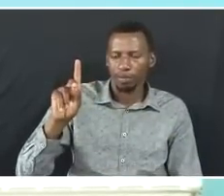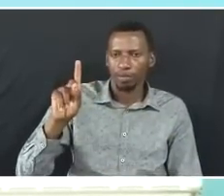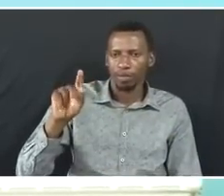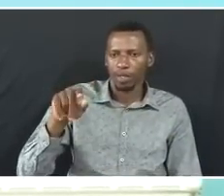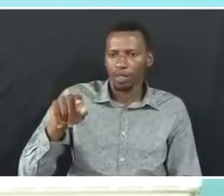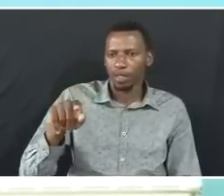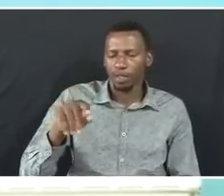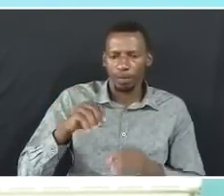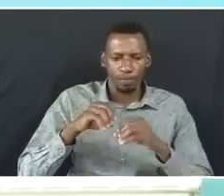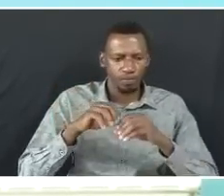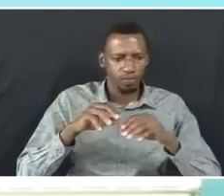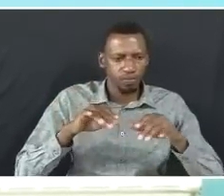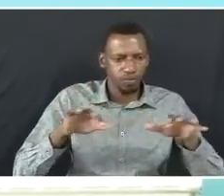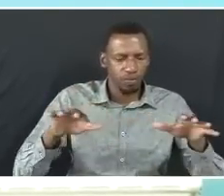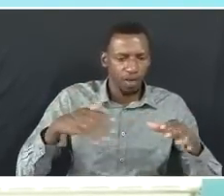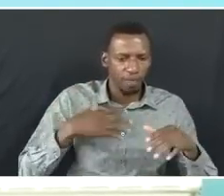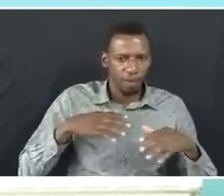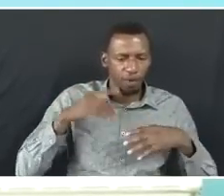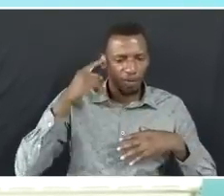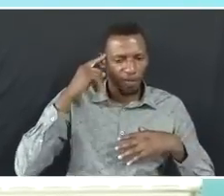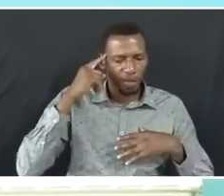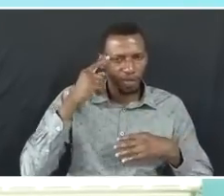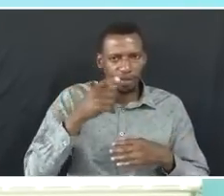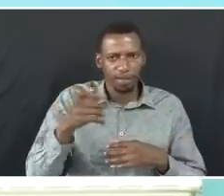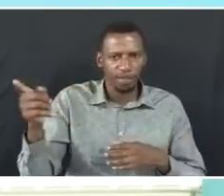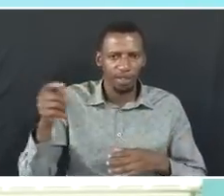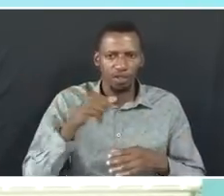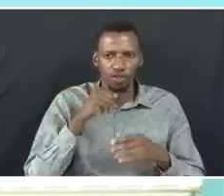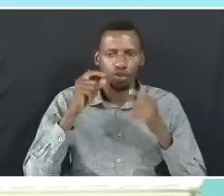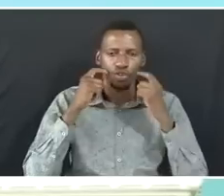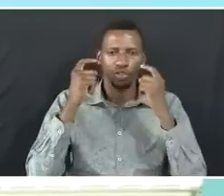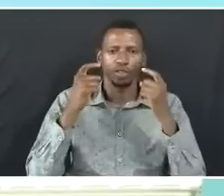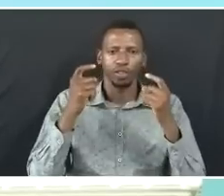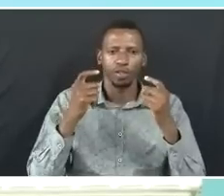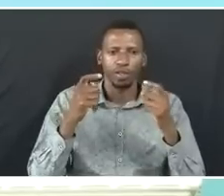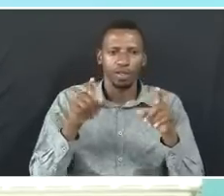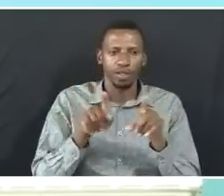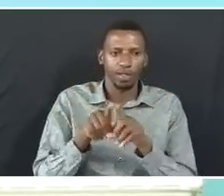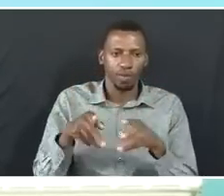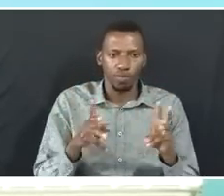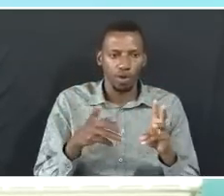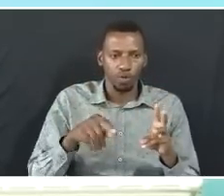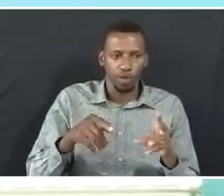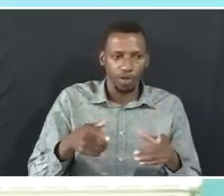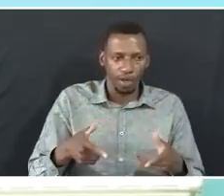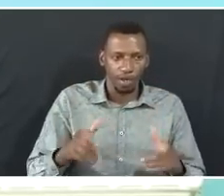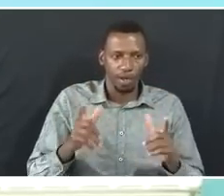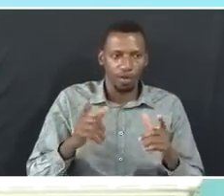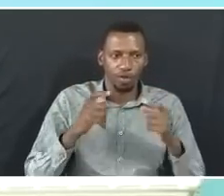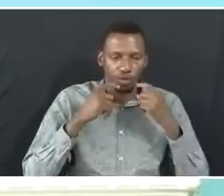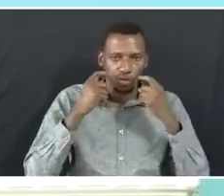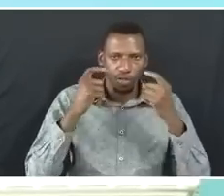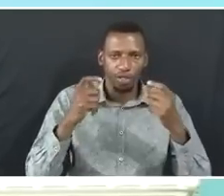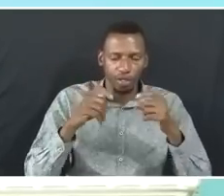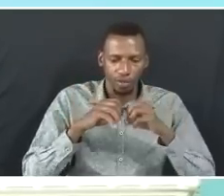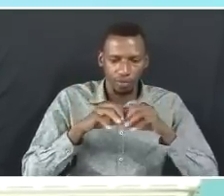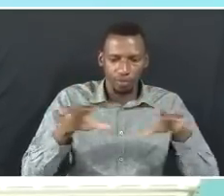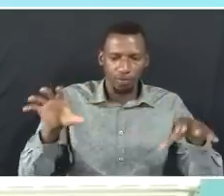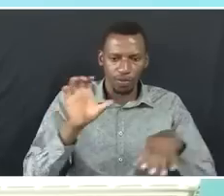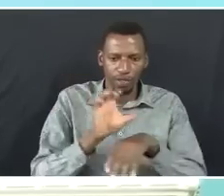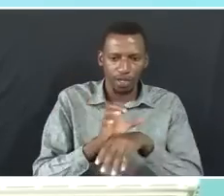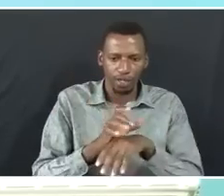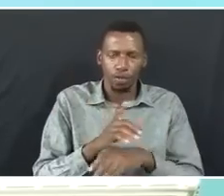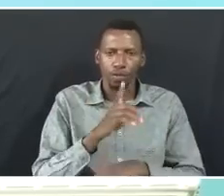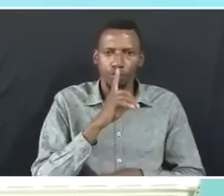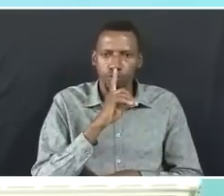be regarded as a sin. The way we allow sin penetrate the church, we refuse to talk about it, we accept